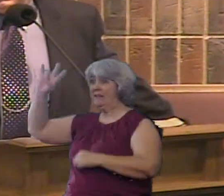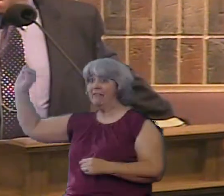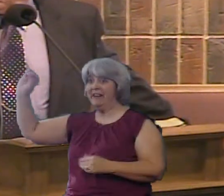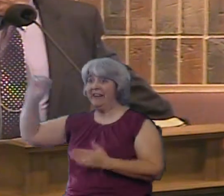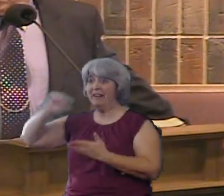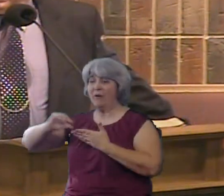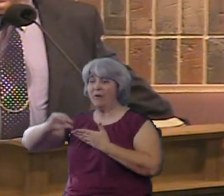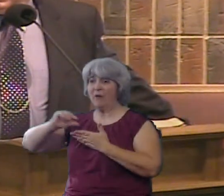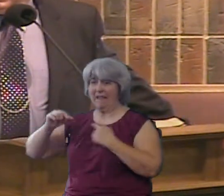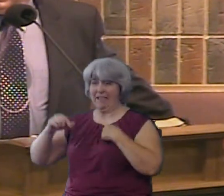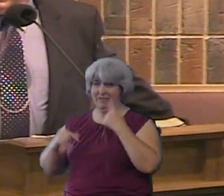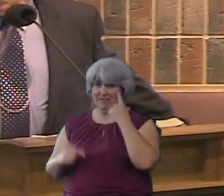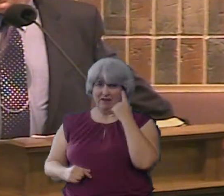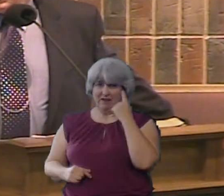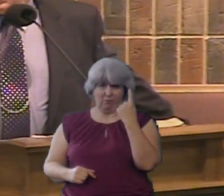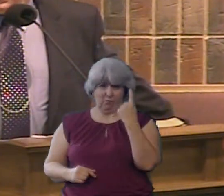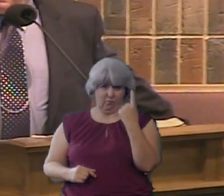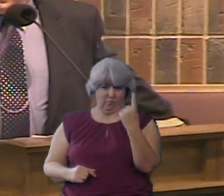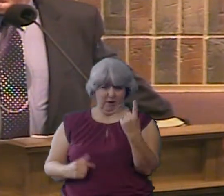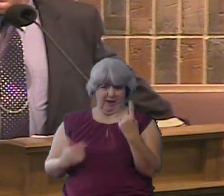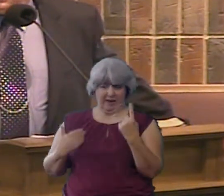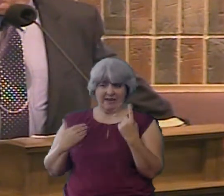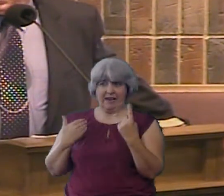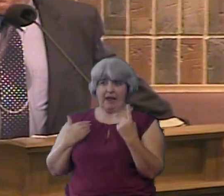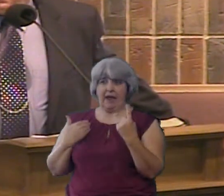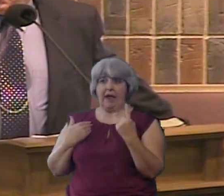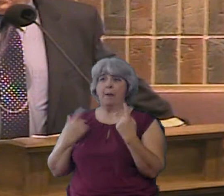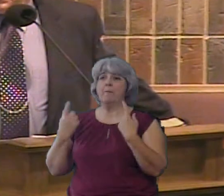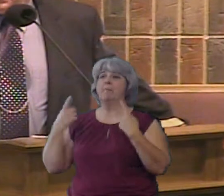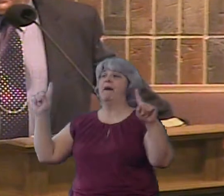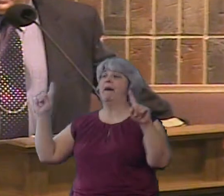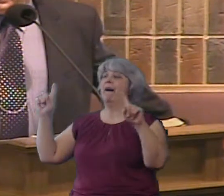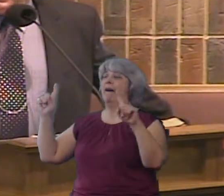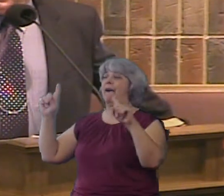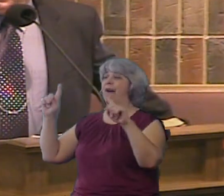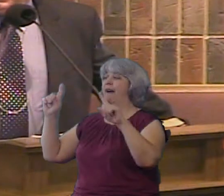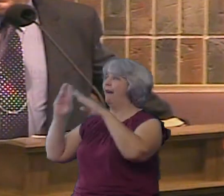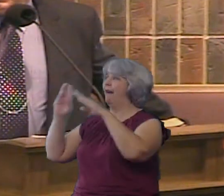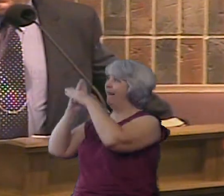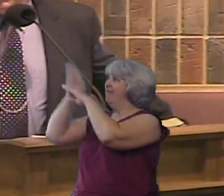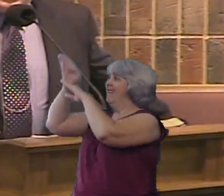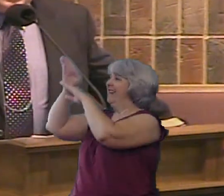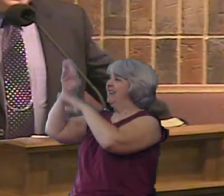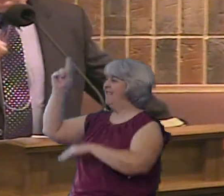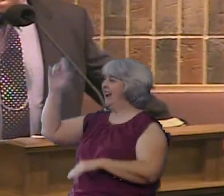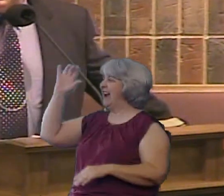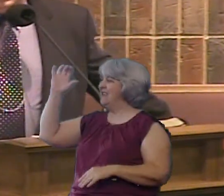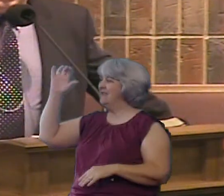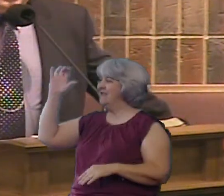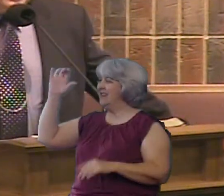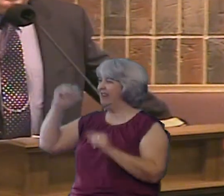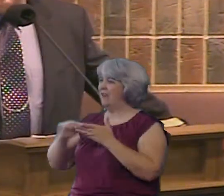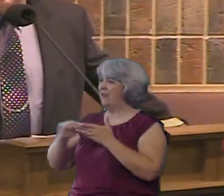I think there was one youngster who had made it to the 100 mark already. And this is